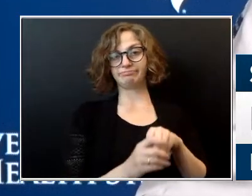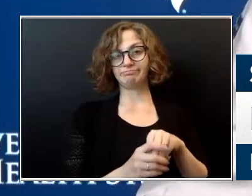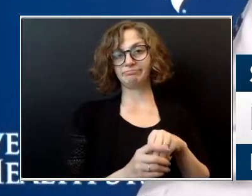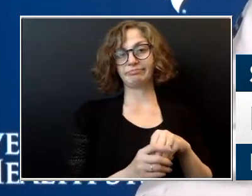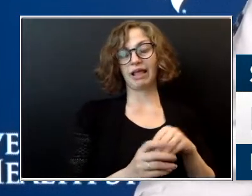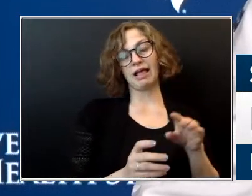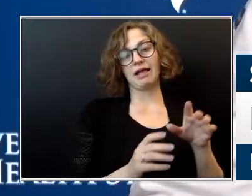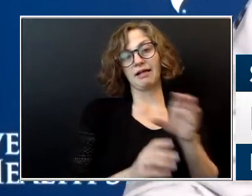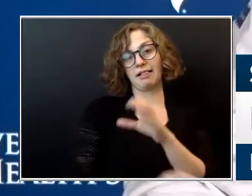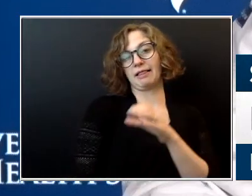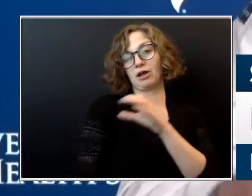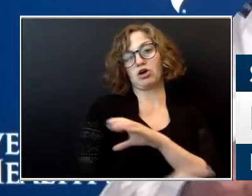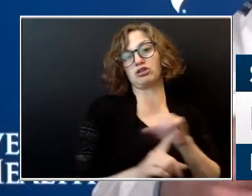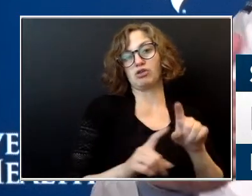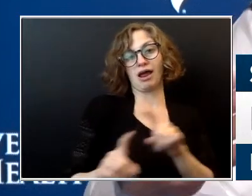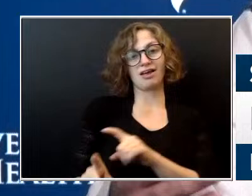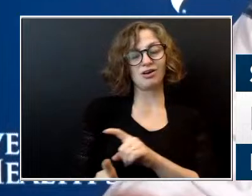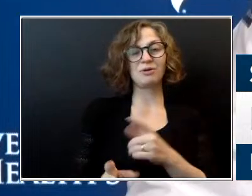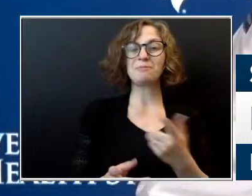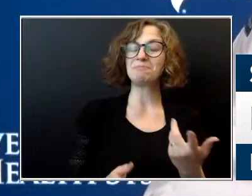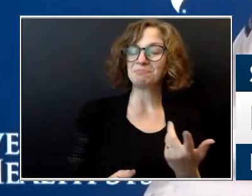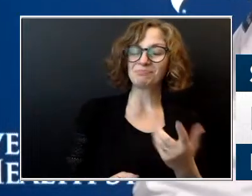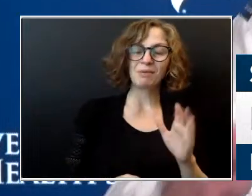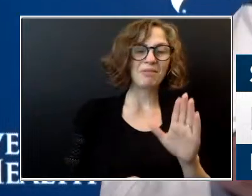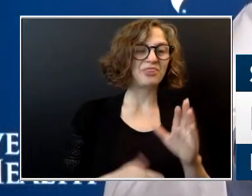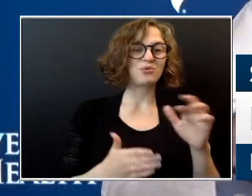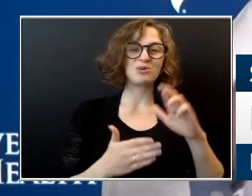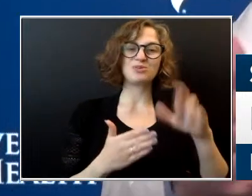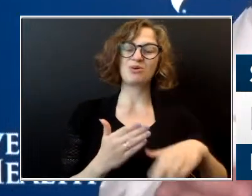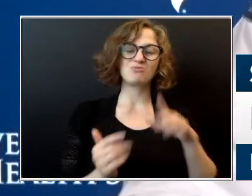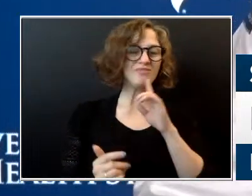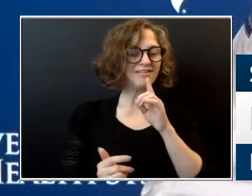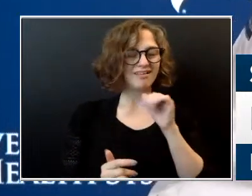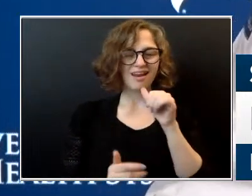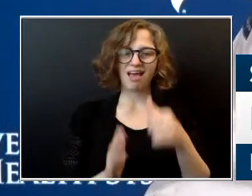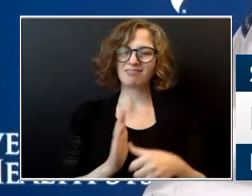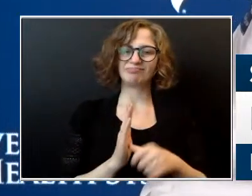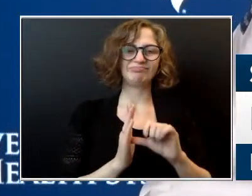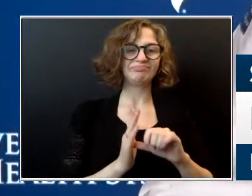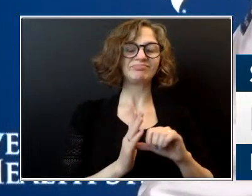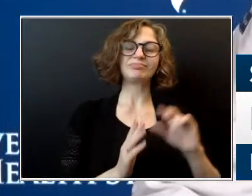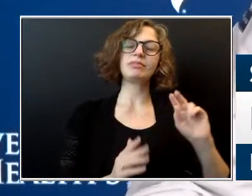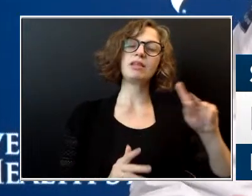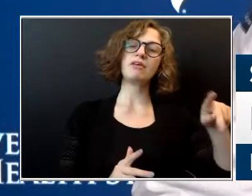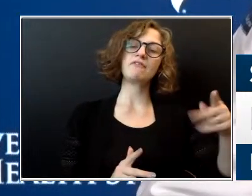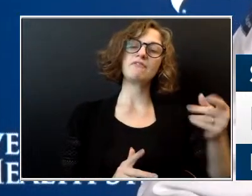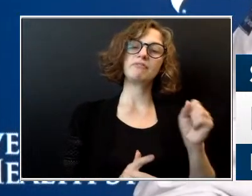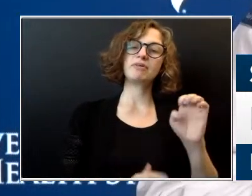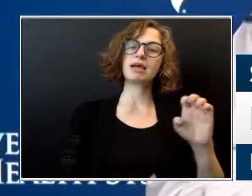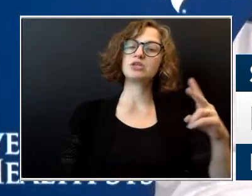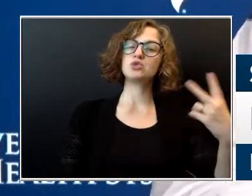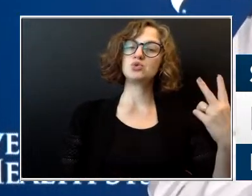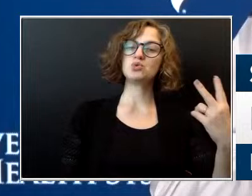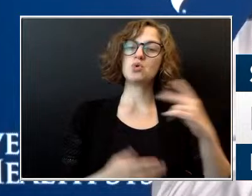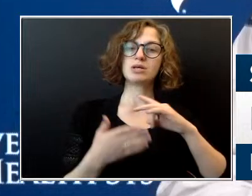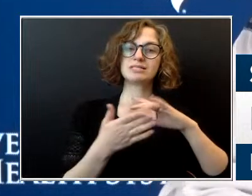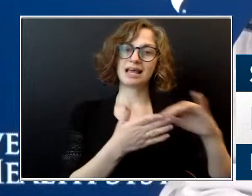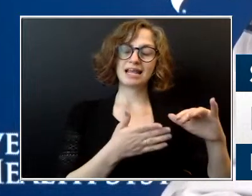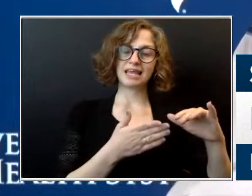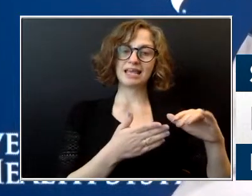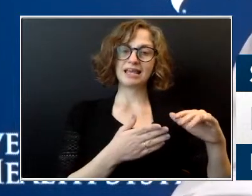impressive result. The first phase 2 study that actually led to the accelerated approval was called the Horizon trial. They